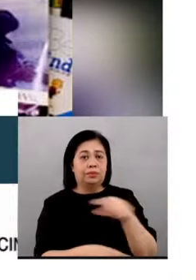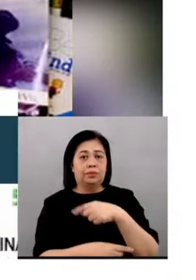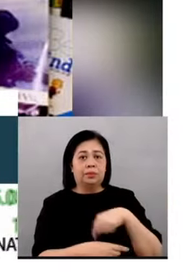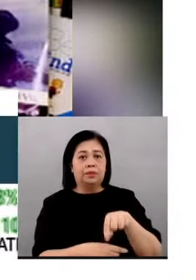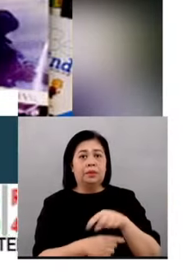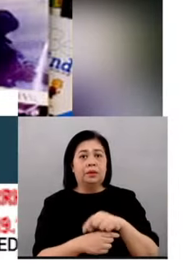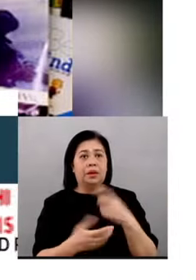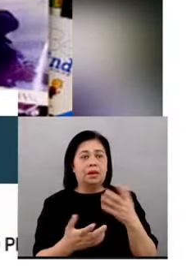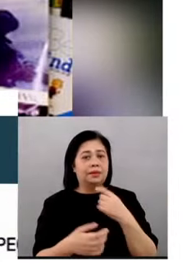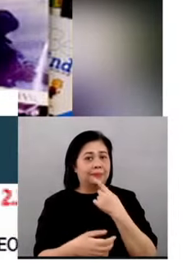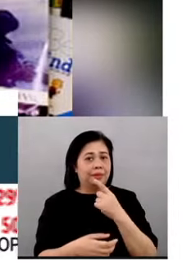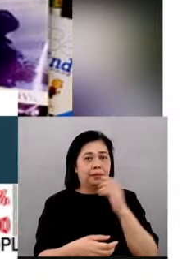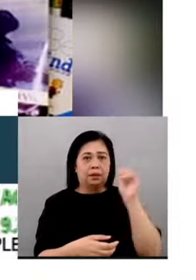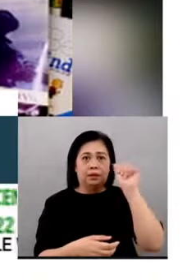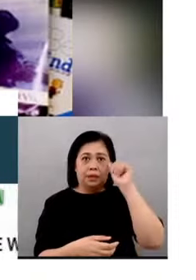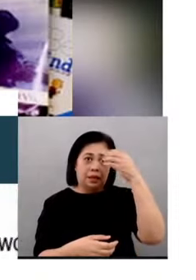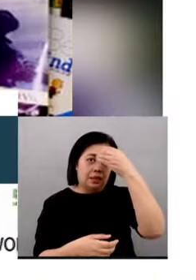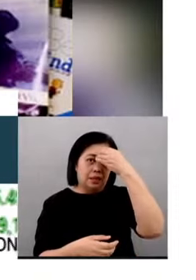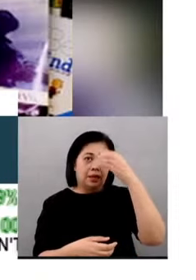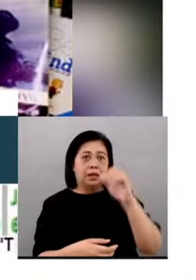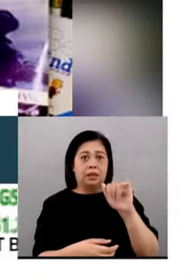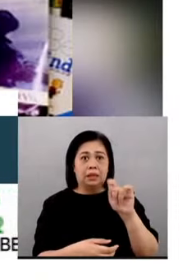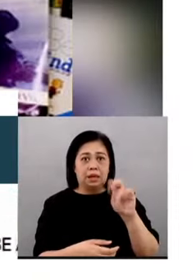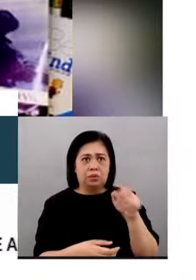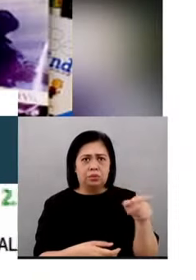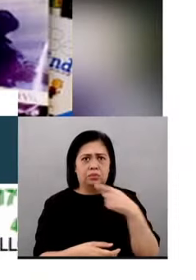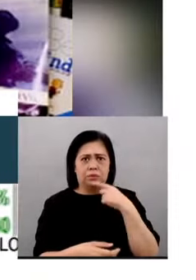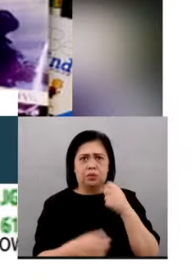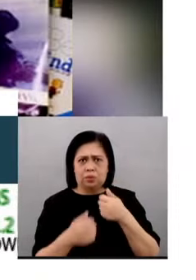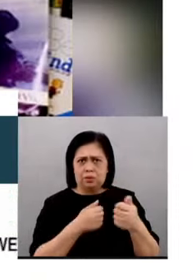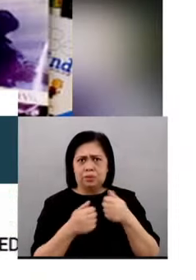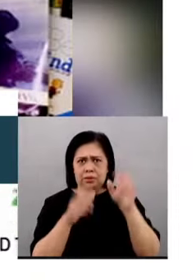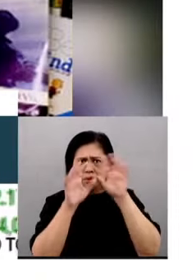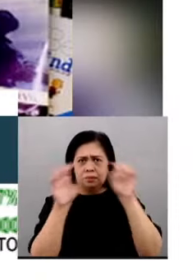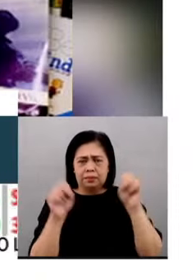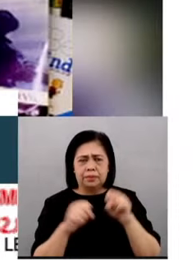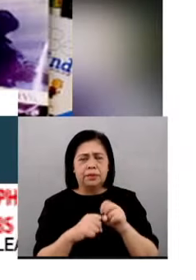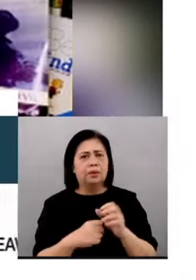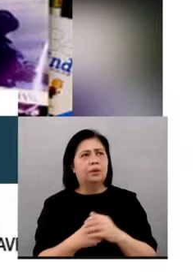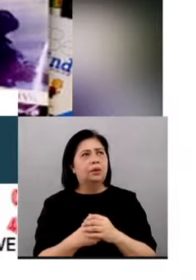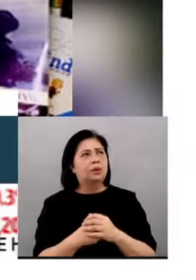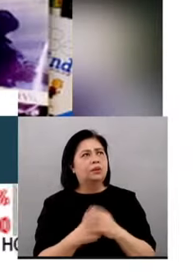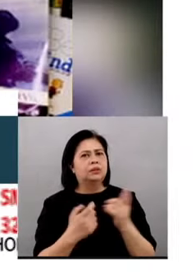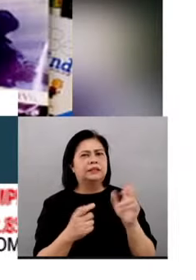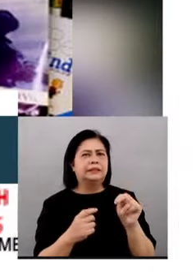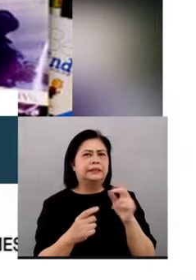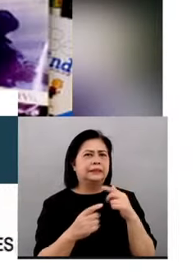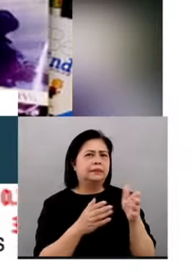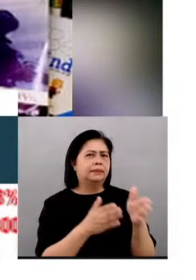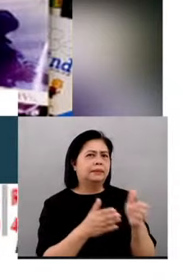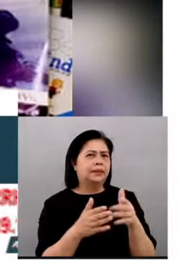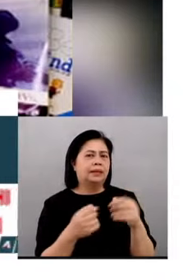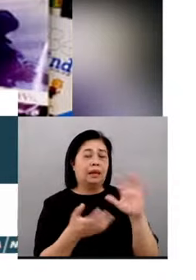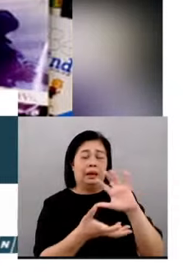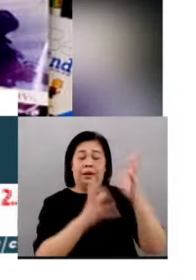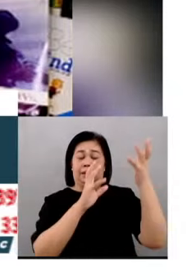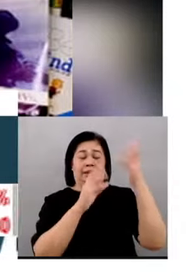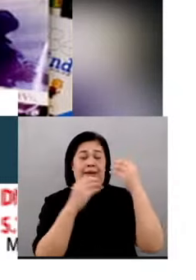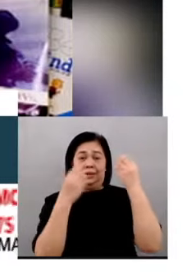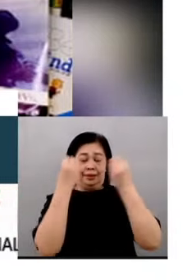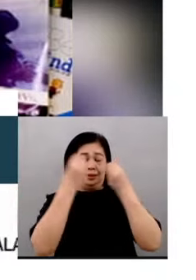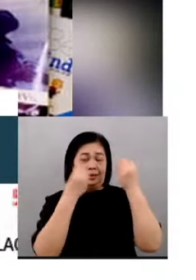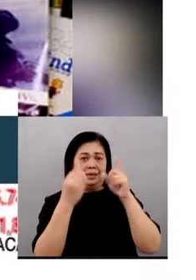Speaker Cayetano is also saying he will run. So we need to find the method in the madness here. Yeah, I actually